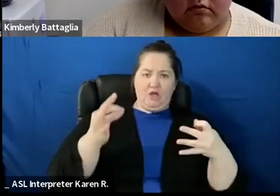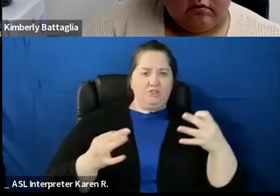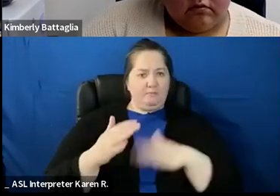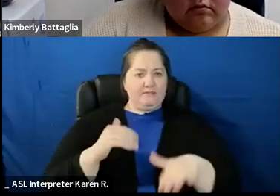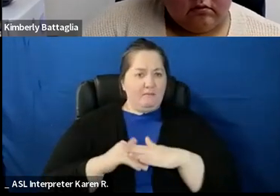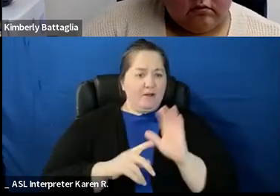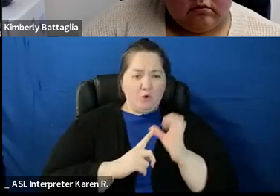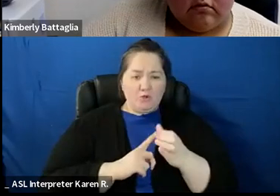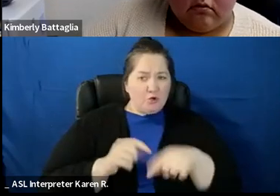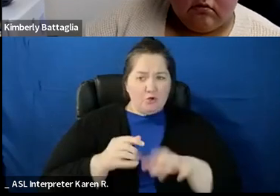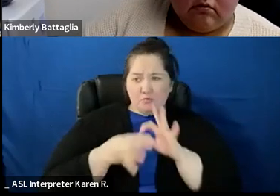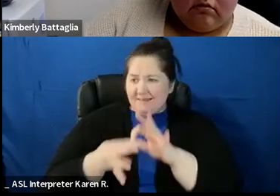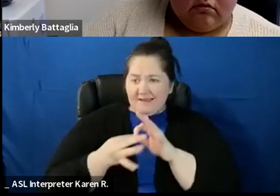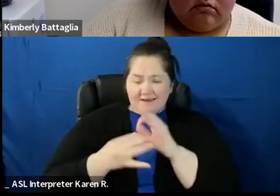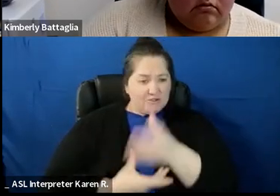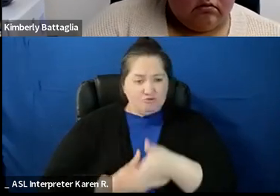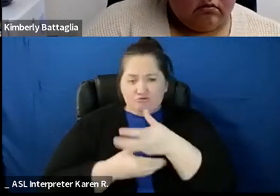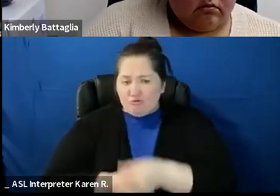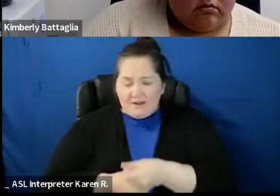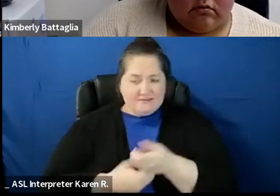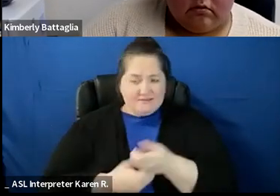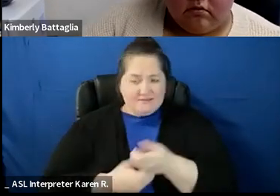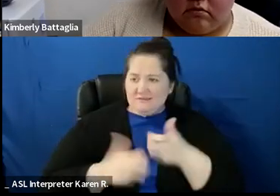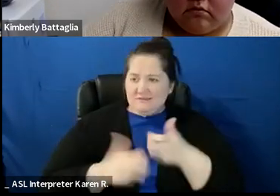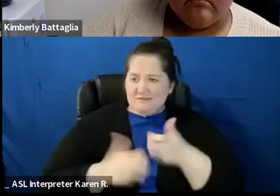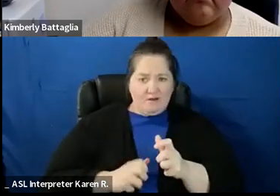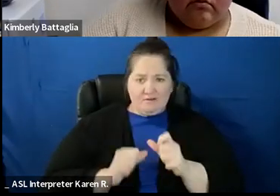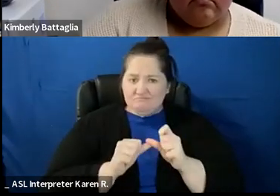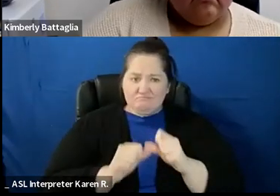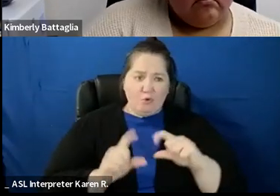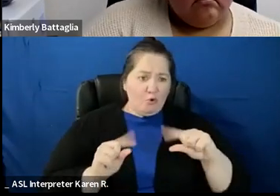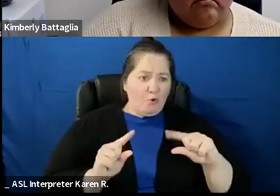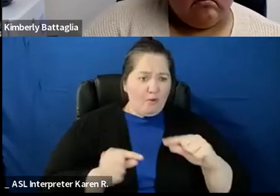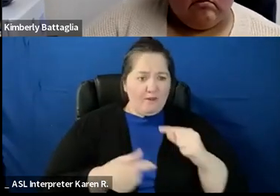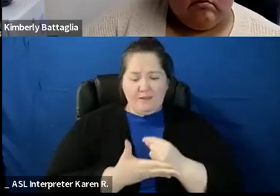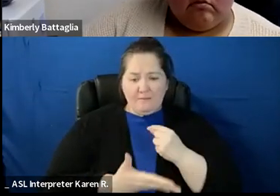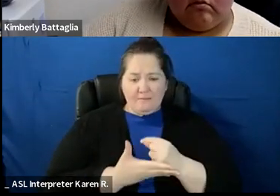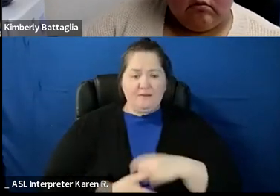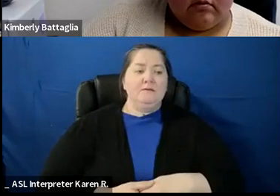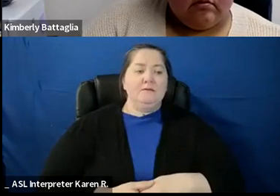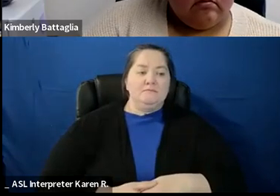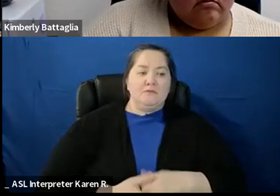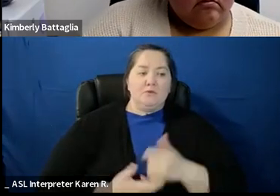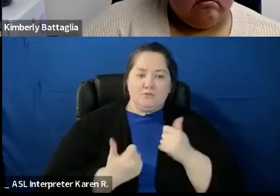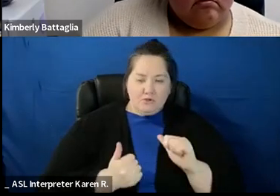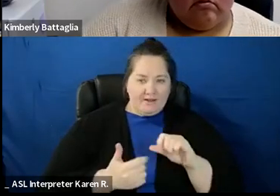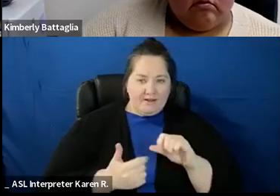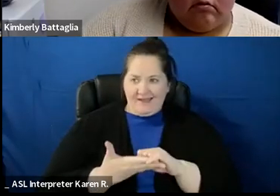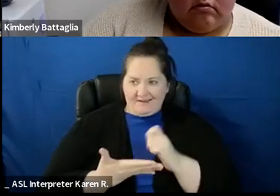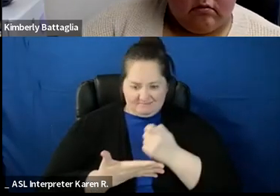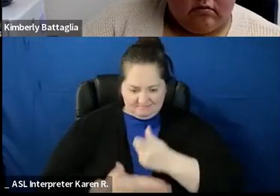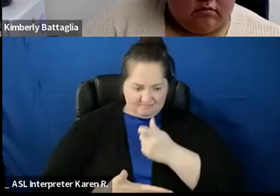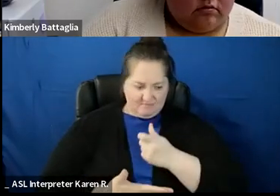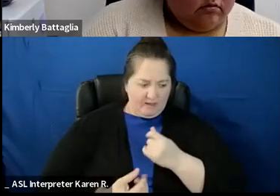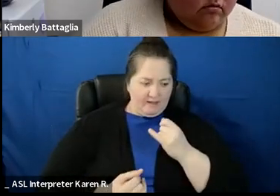person. I did not trust them. I did not want to continue going to therapy. So we tried to take that footwork out by